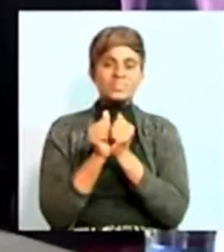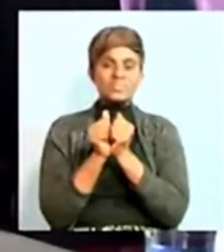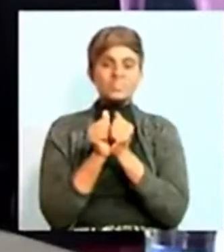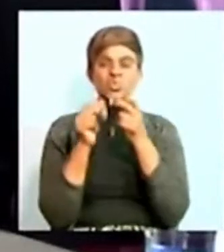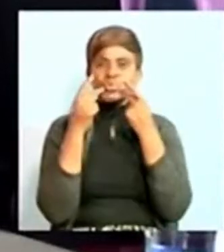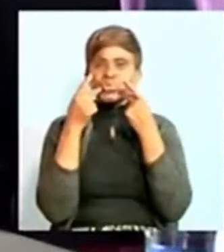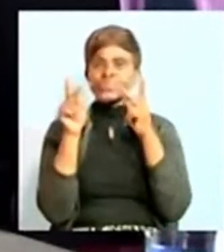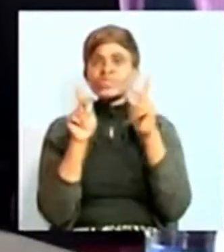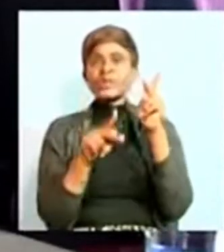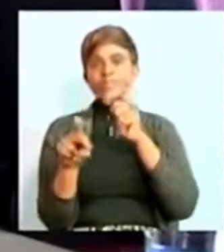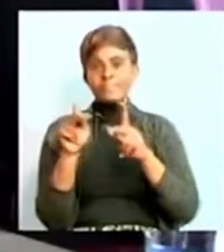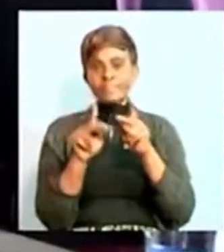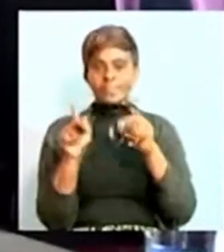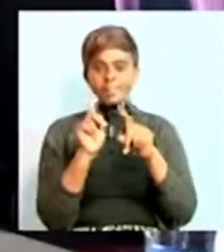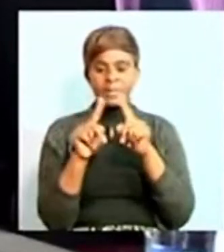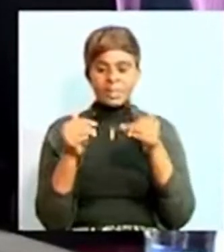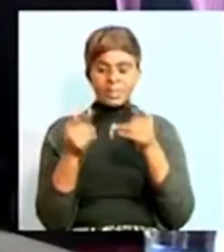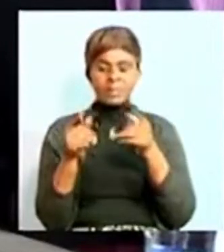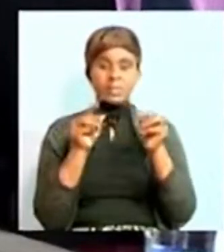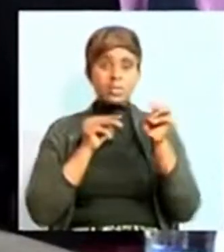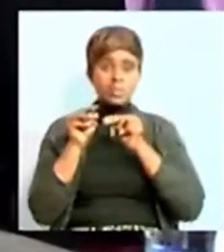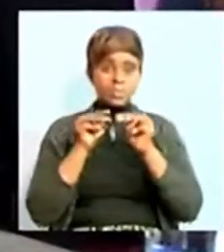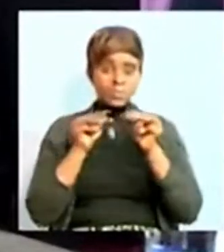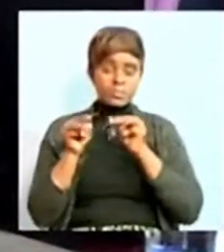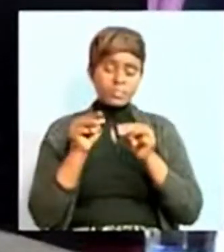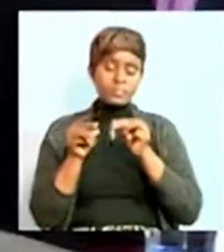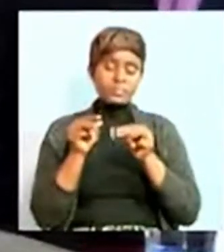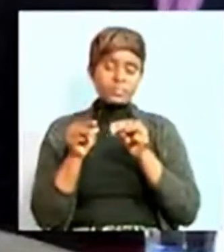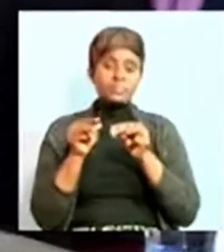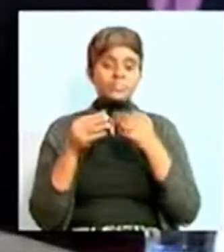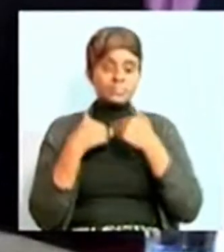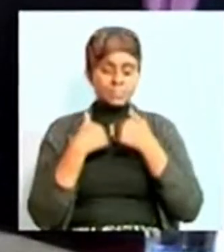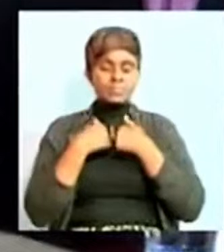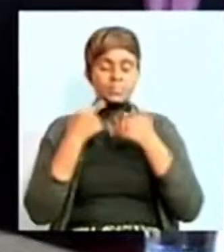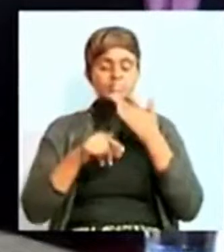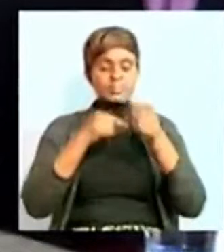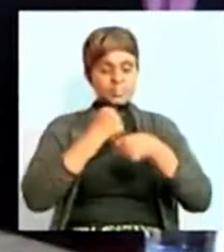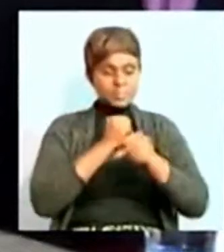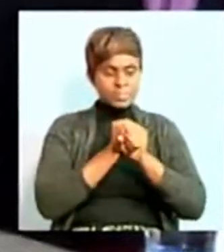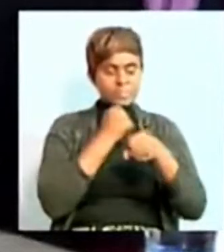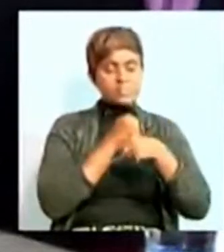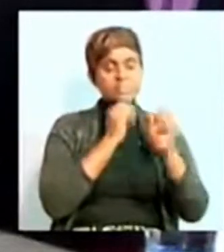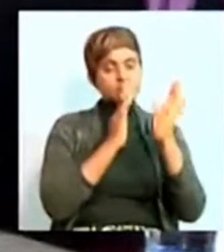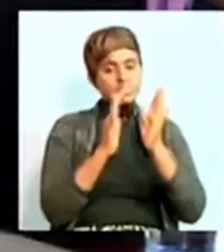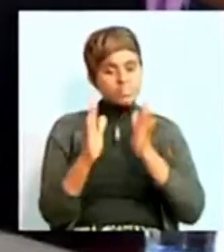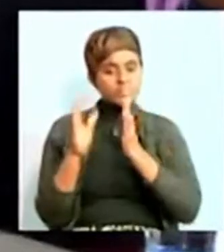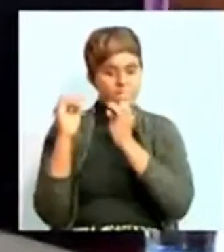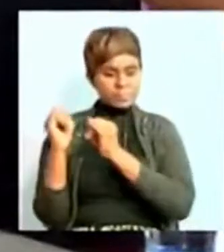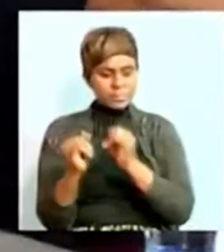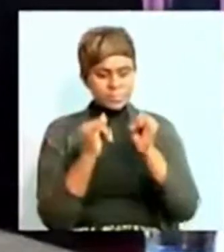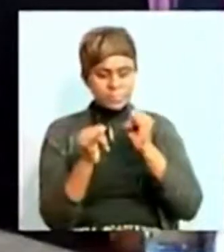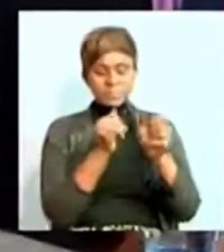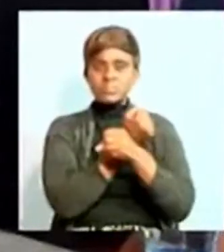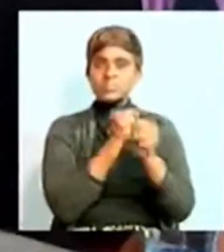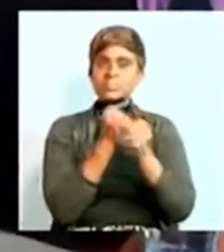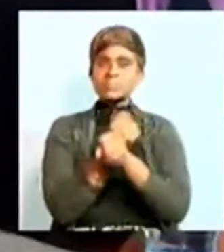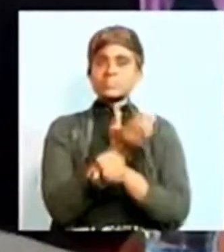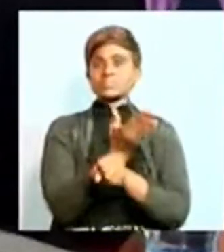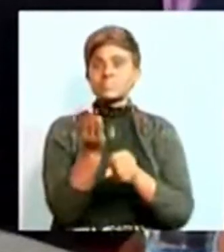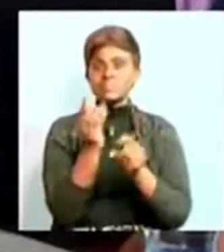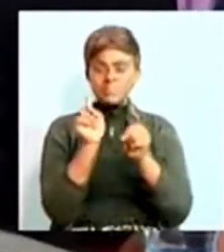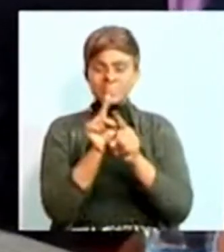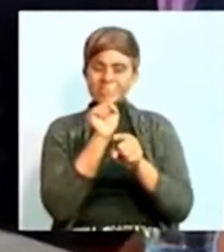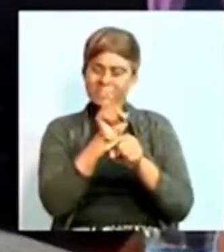the public. However, management has been making arrangements to implement sorting of waste